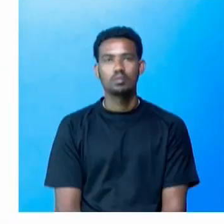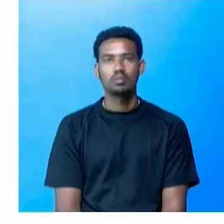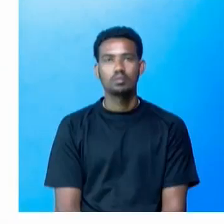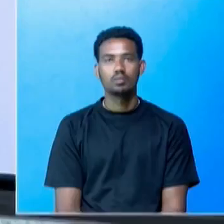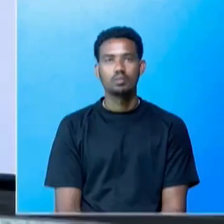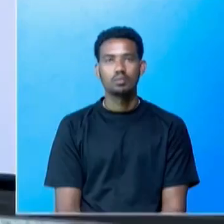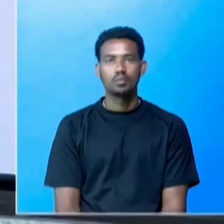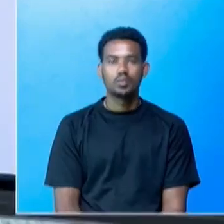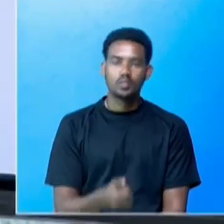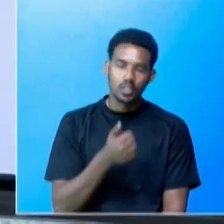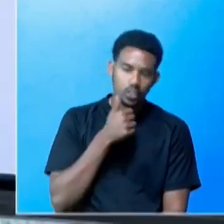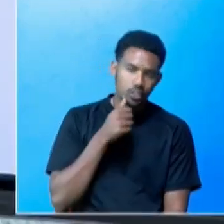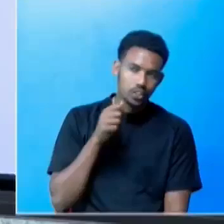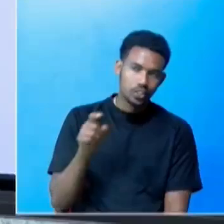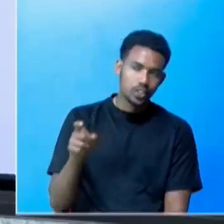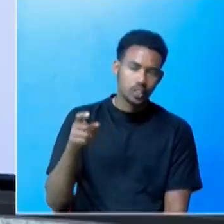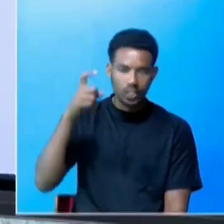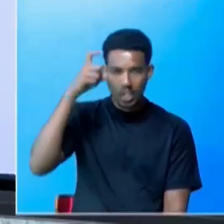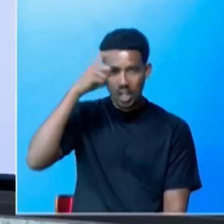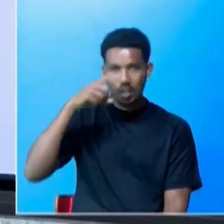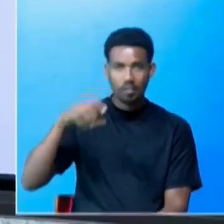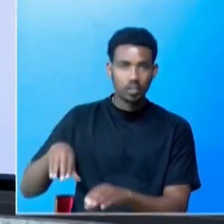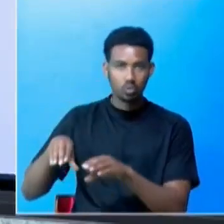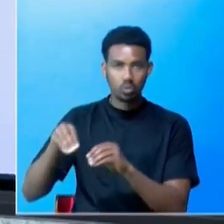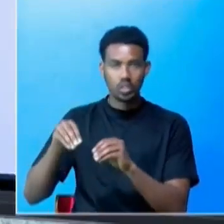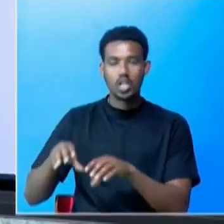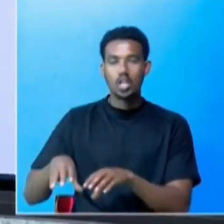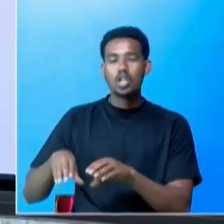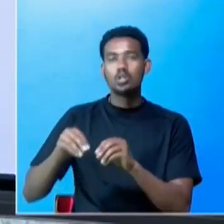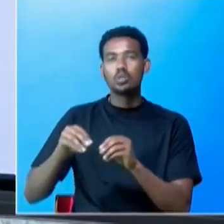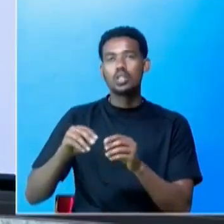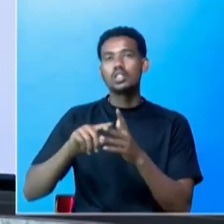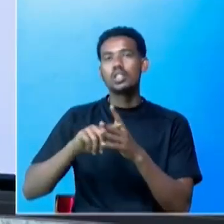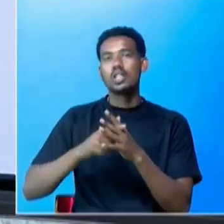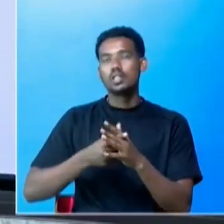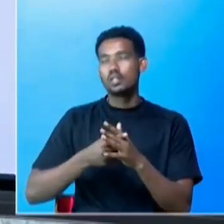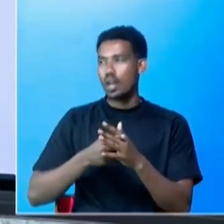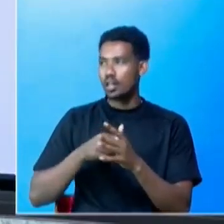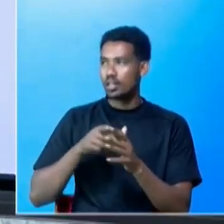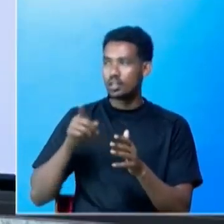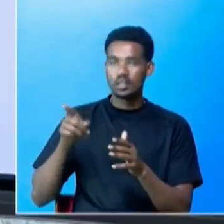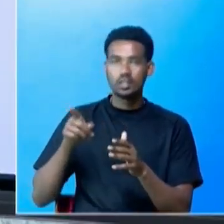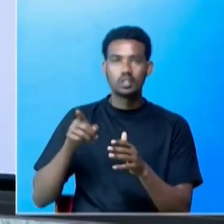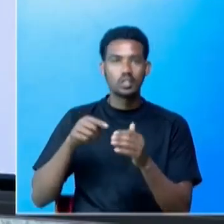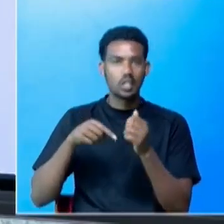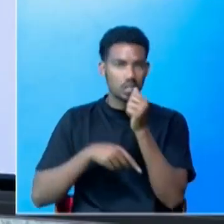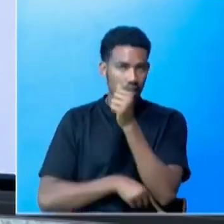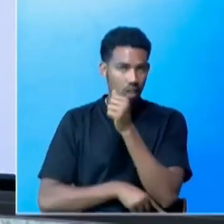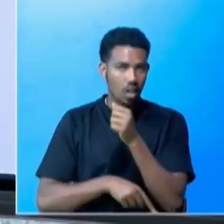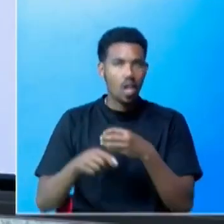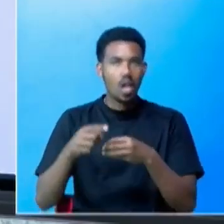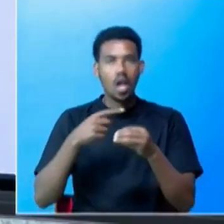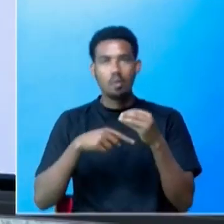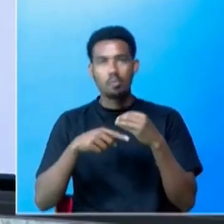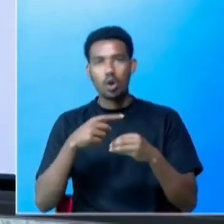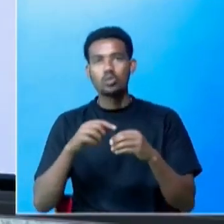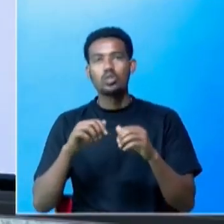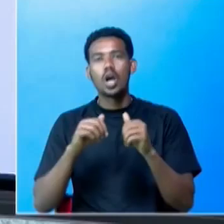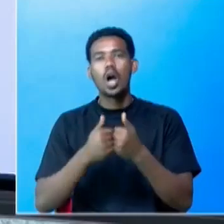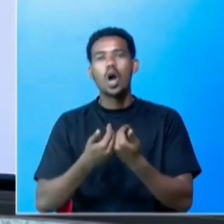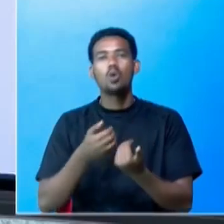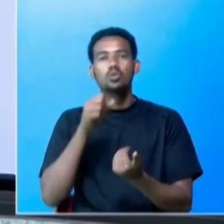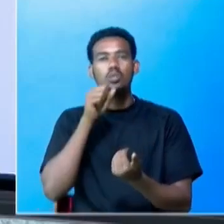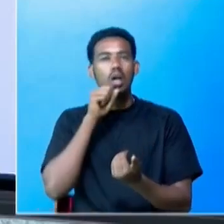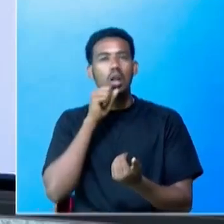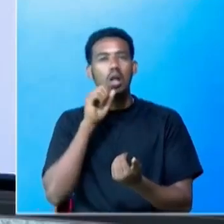She is clever student. So, students, let us done here, and this is the detail about how Sarah look